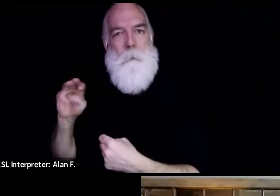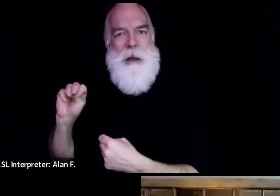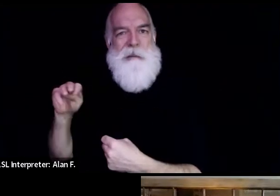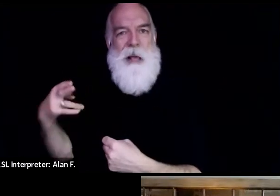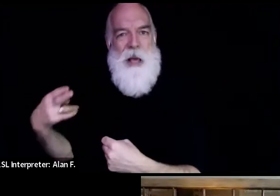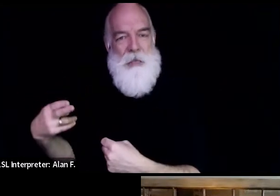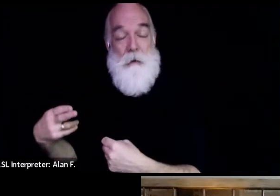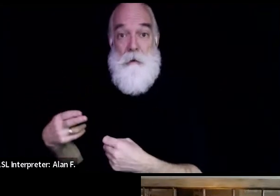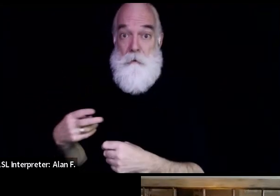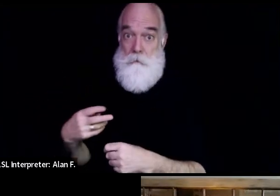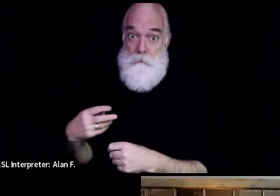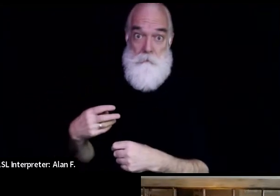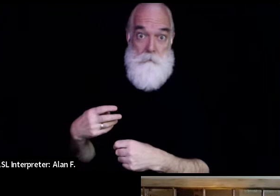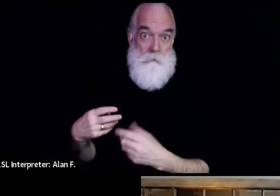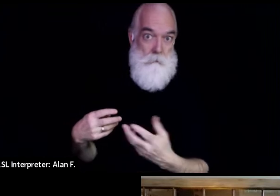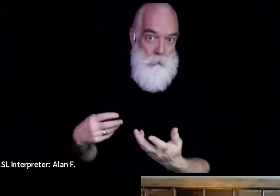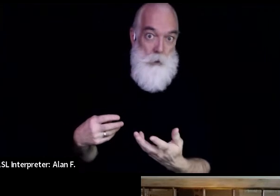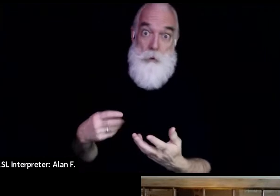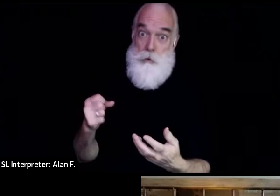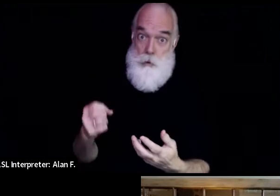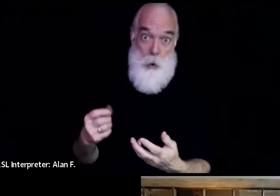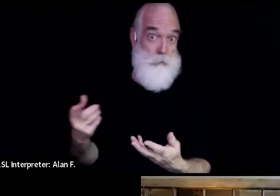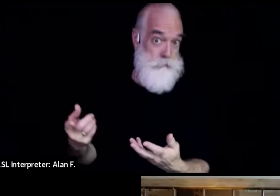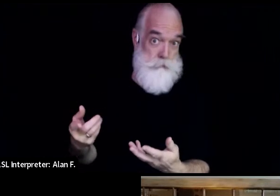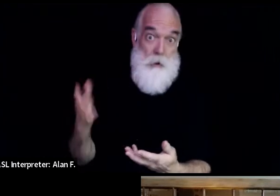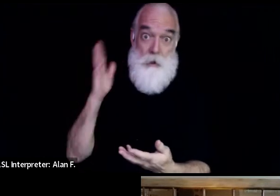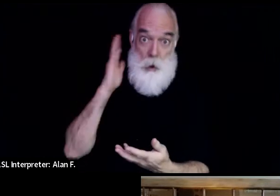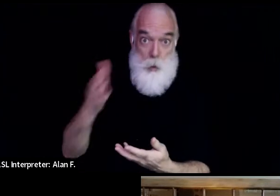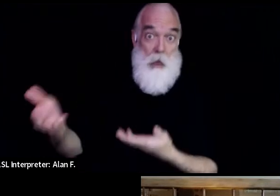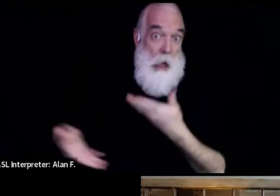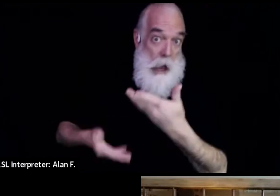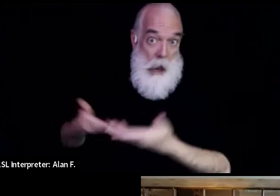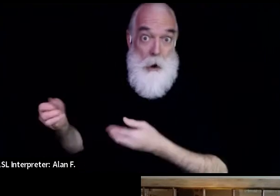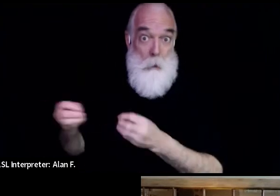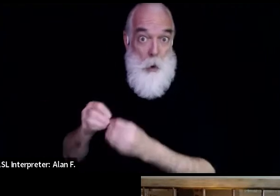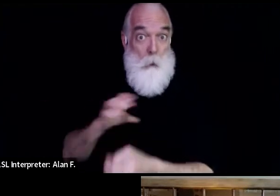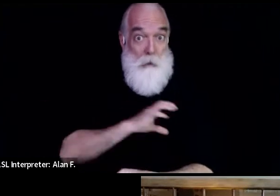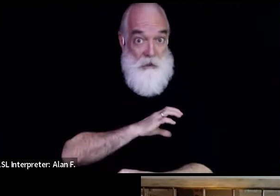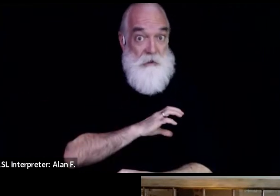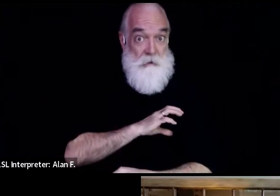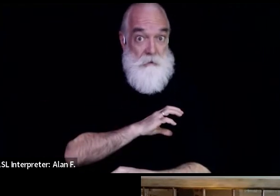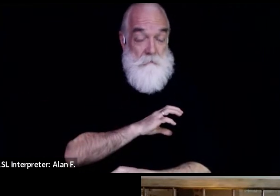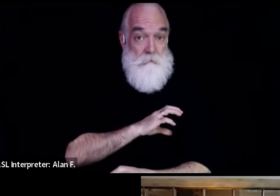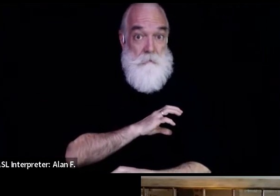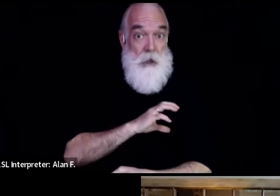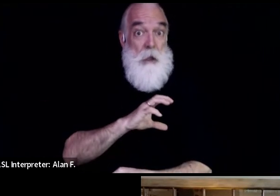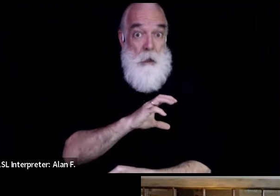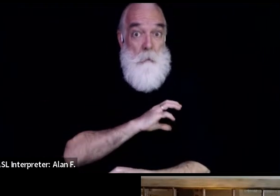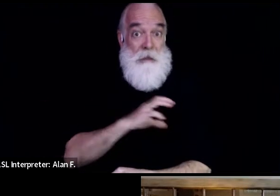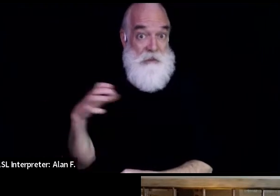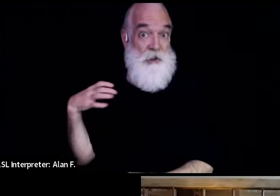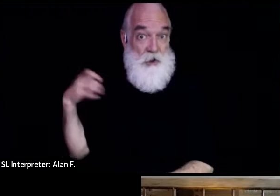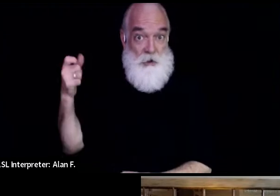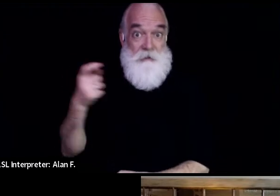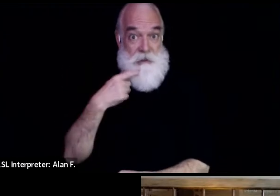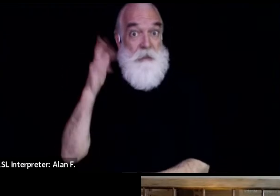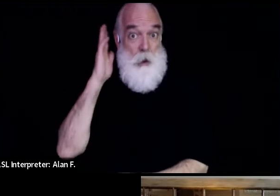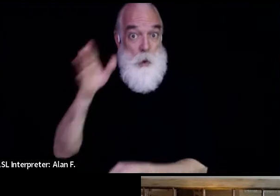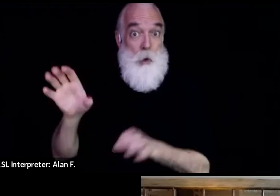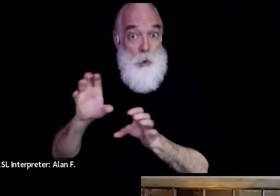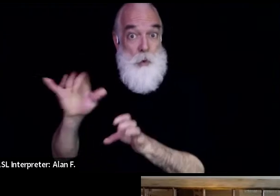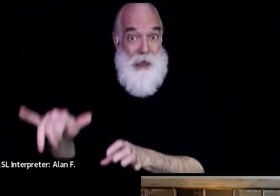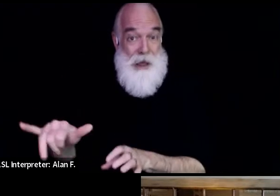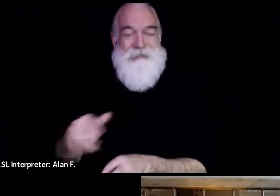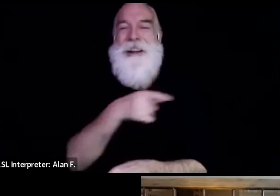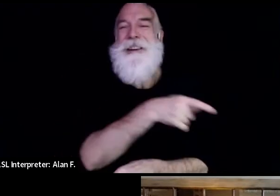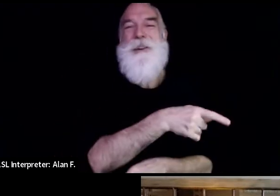successor, Mayor Dickens, is going ahead with hiring more police. Now that you're out of office, and what do you, and speaking,